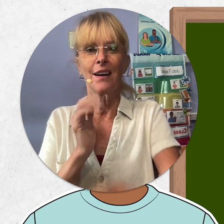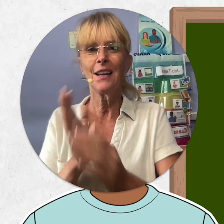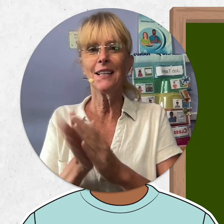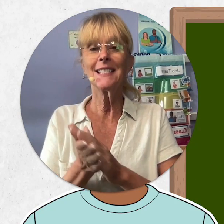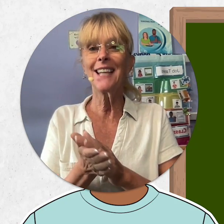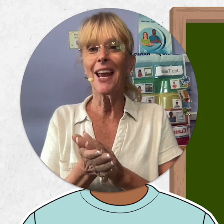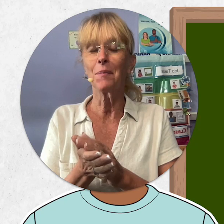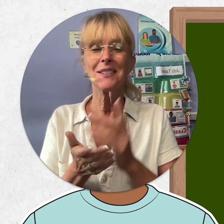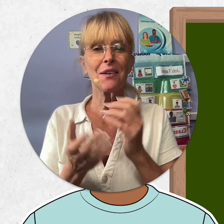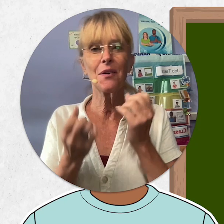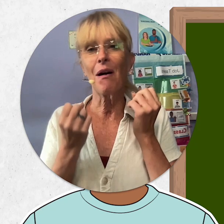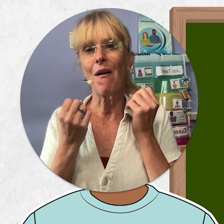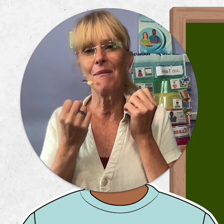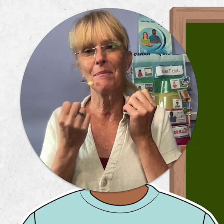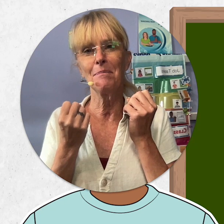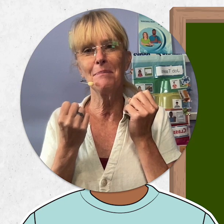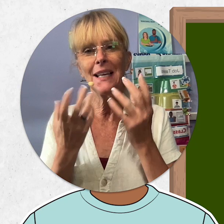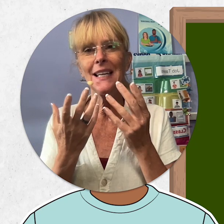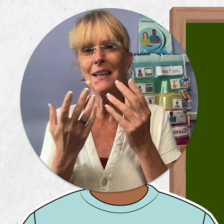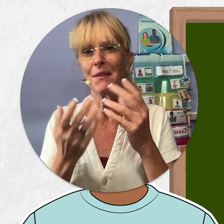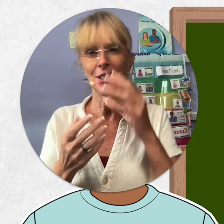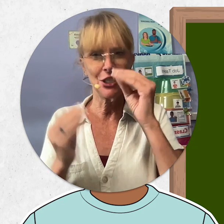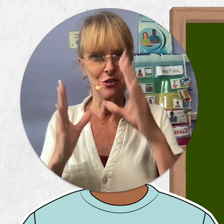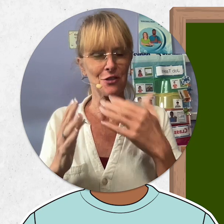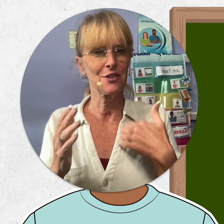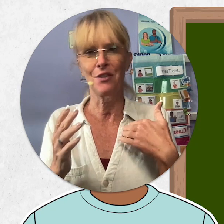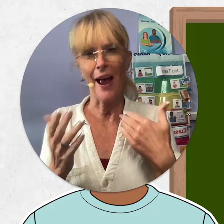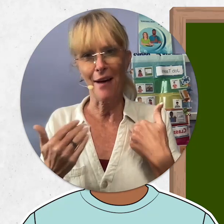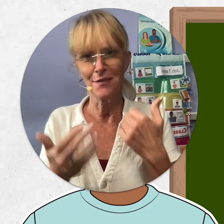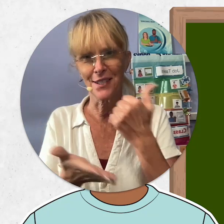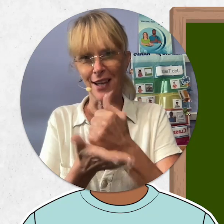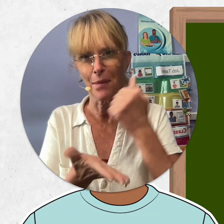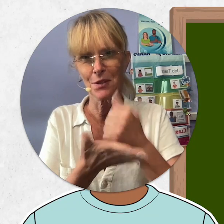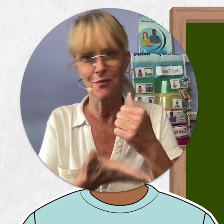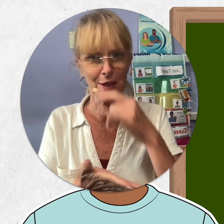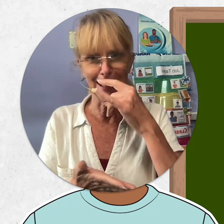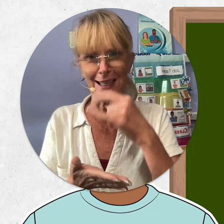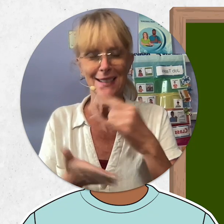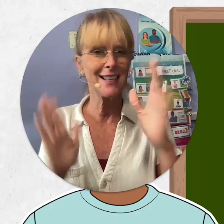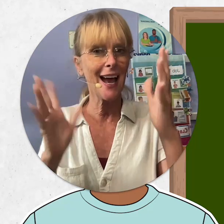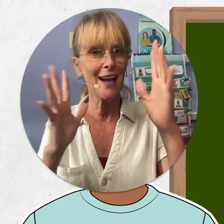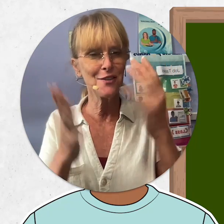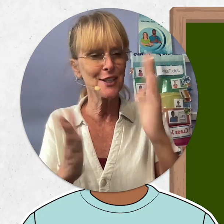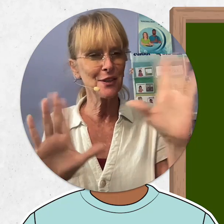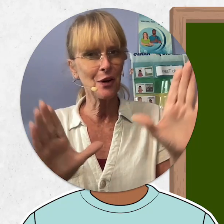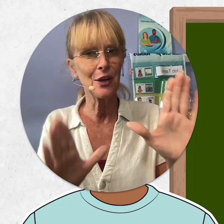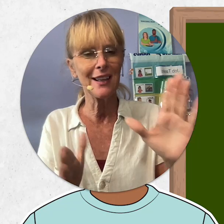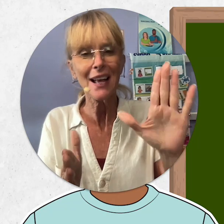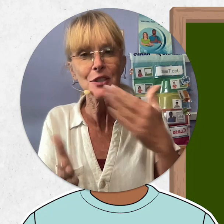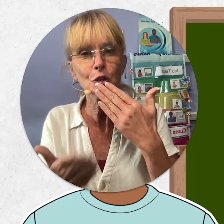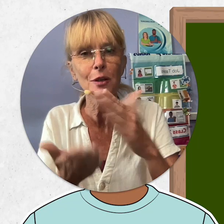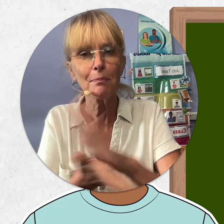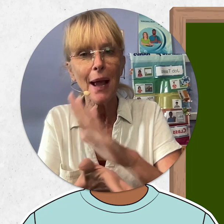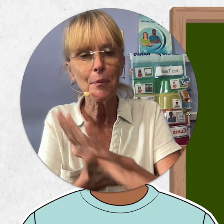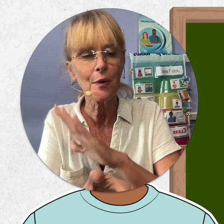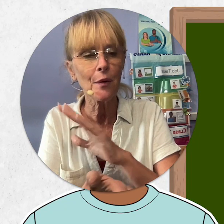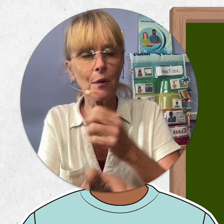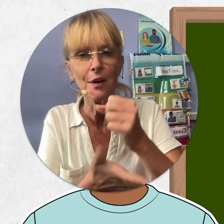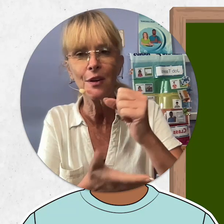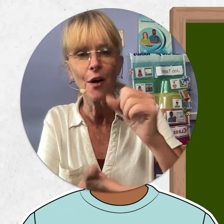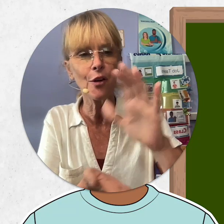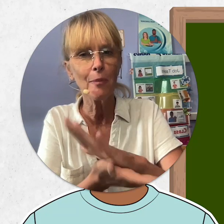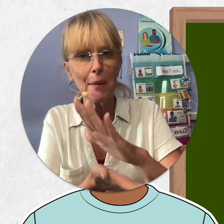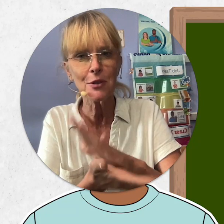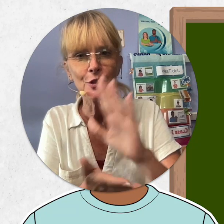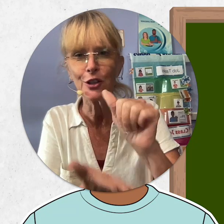All right, stamp. So many of the teachers, you have stamps for the kids. Yay, you did good. That's good paper.